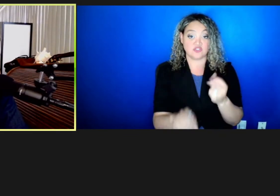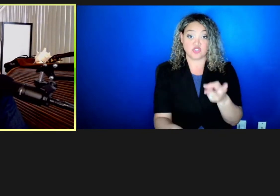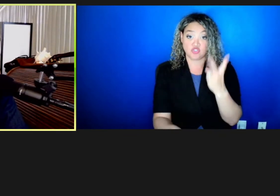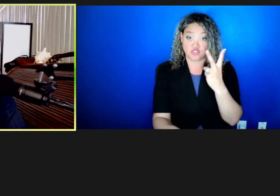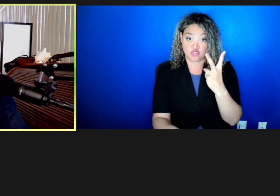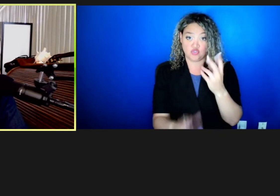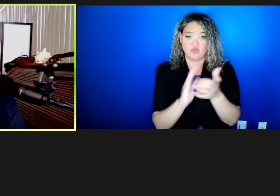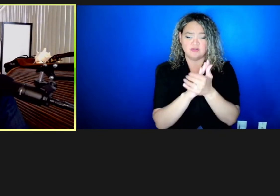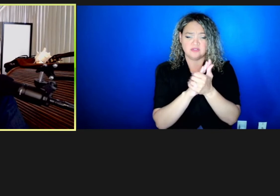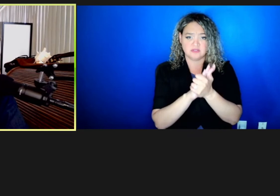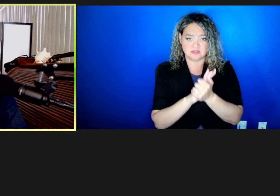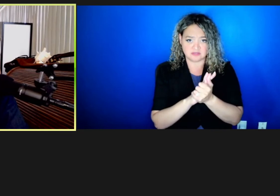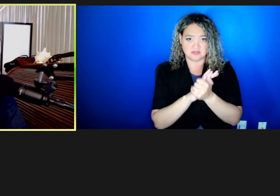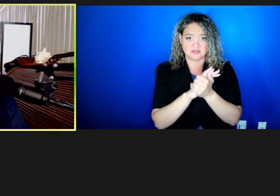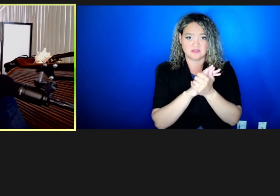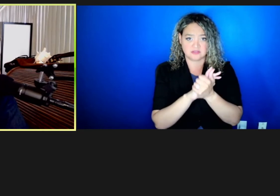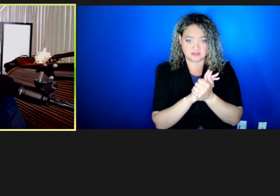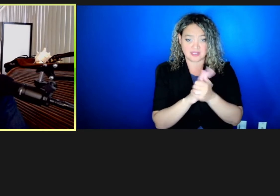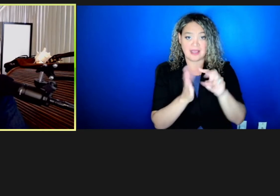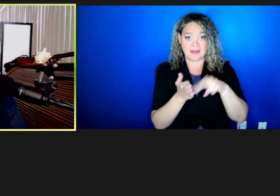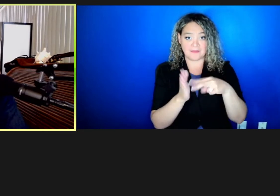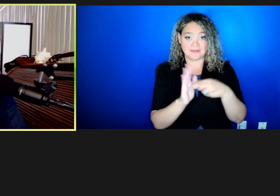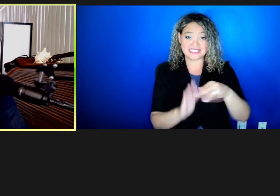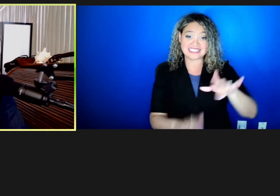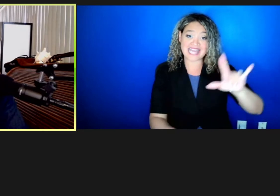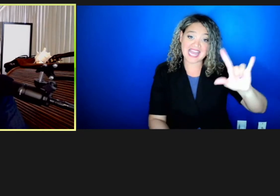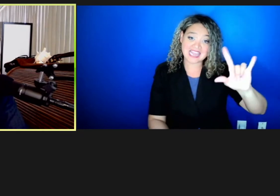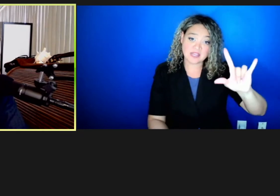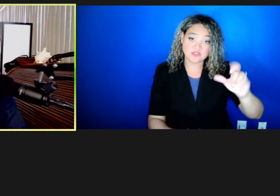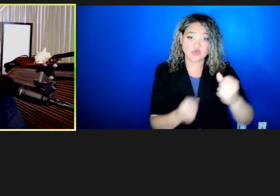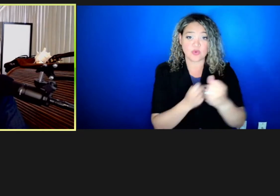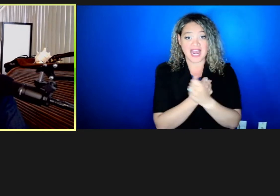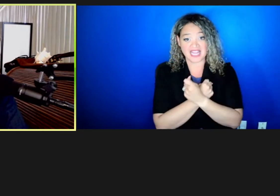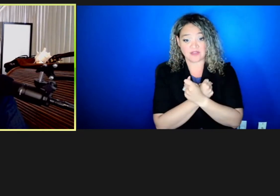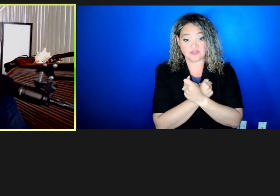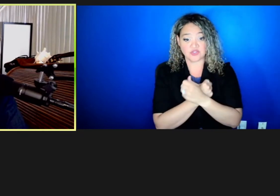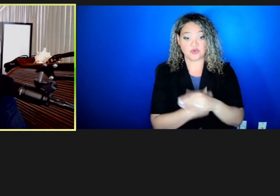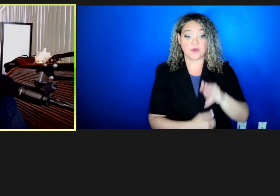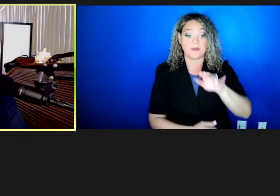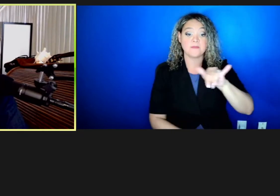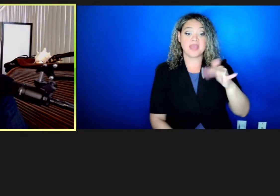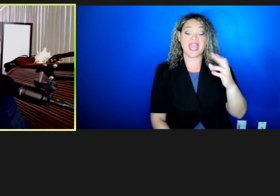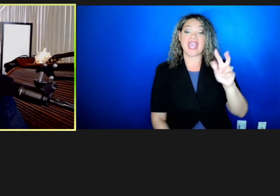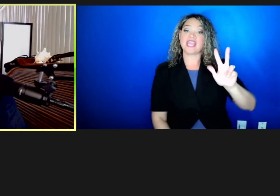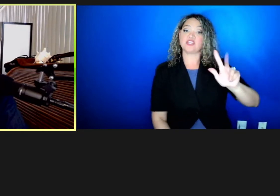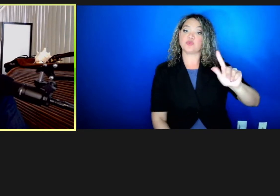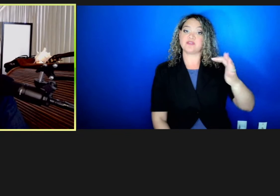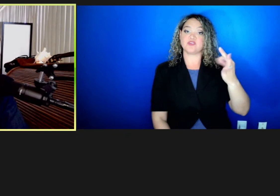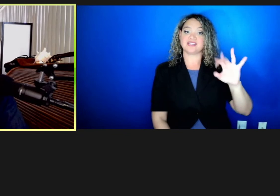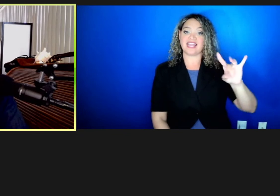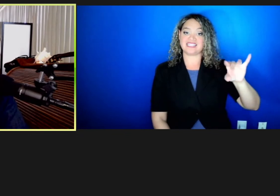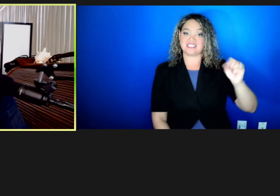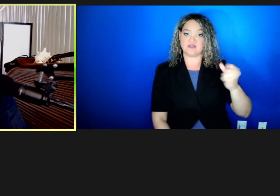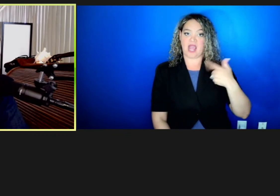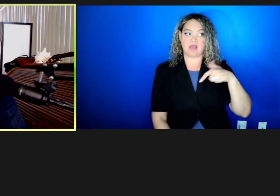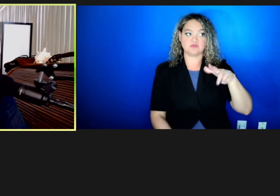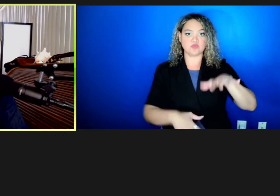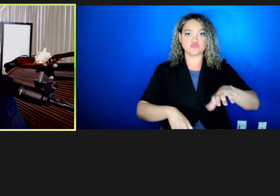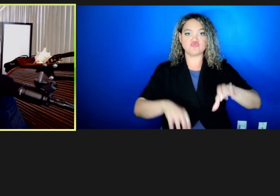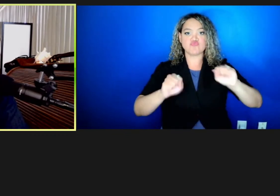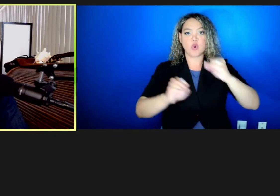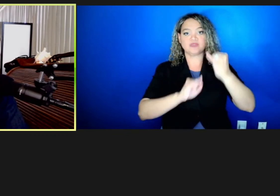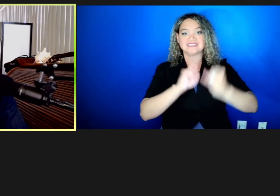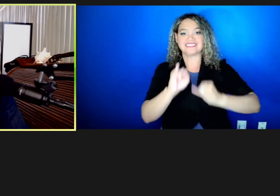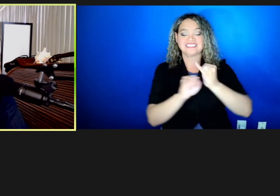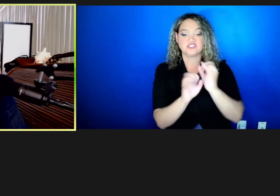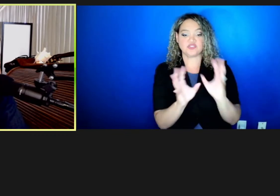you." On May 23rd, 1980, I was scheduled to MC an international conference